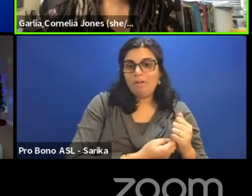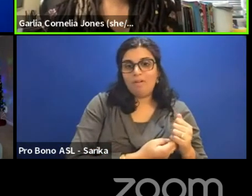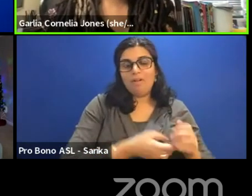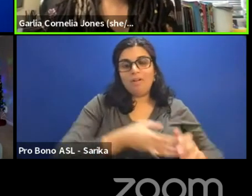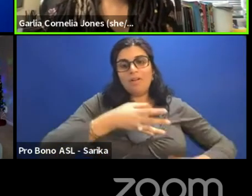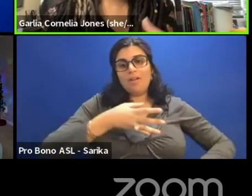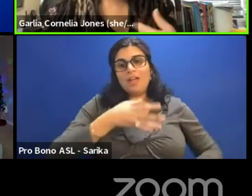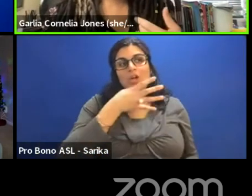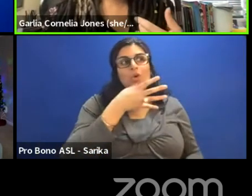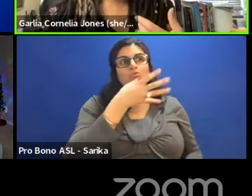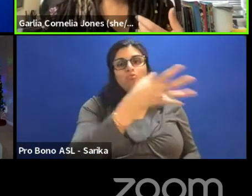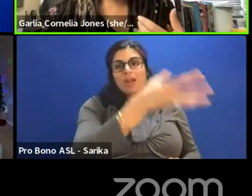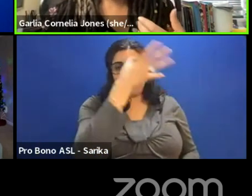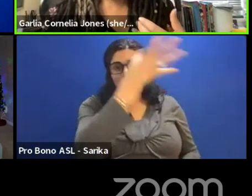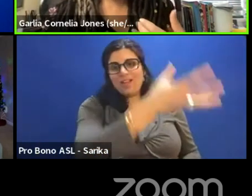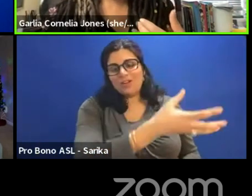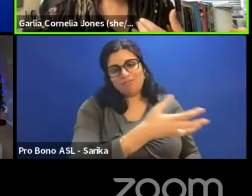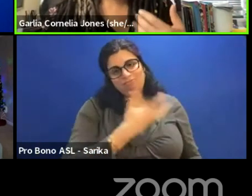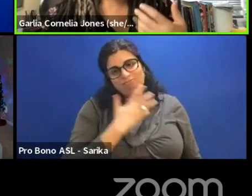both parents. And so